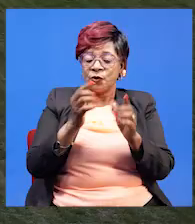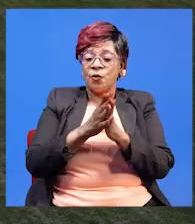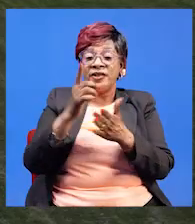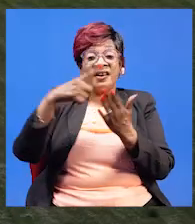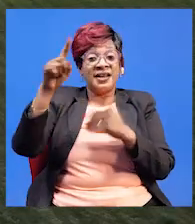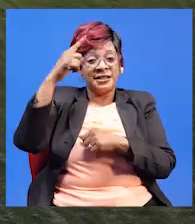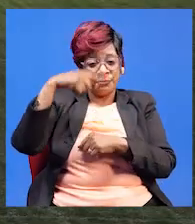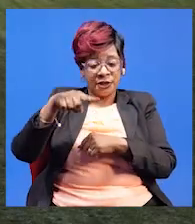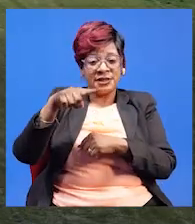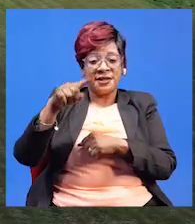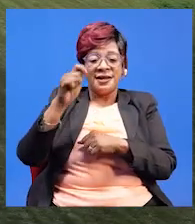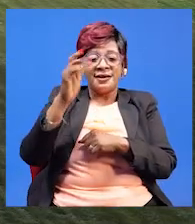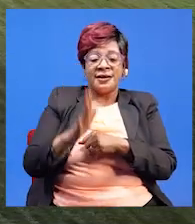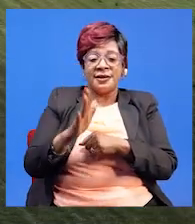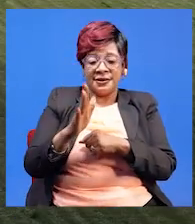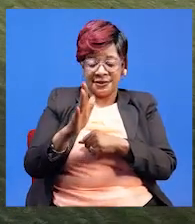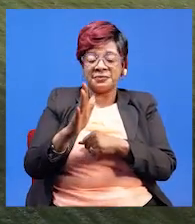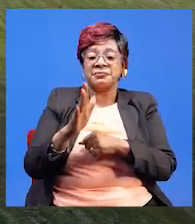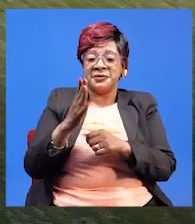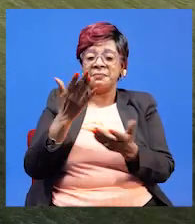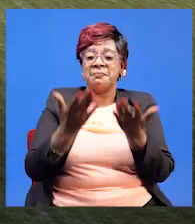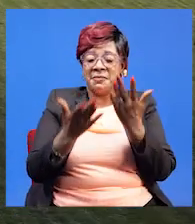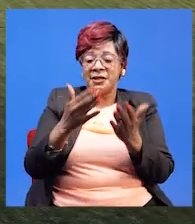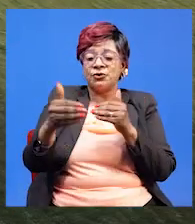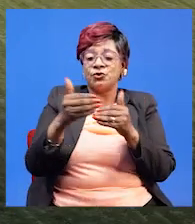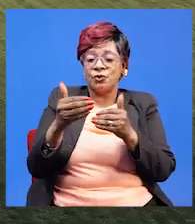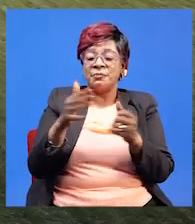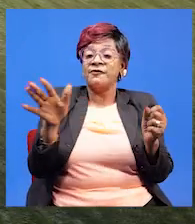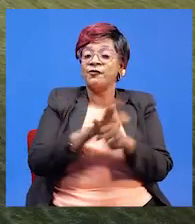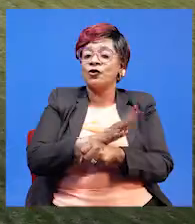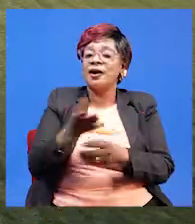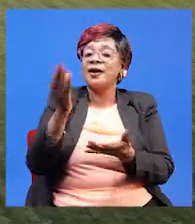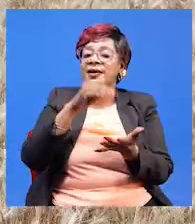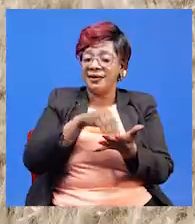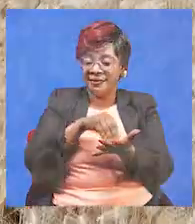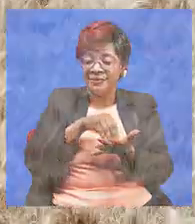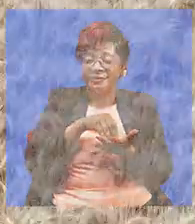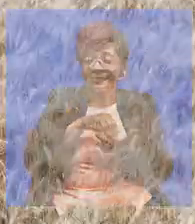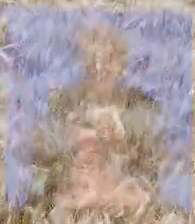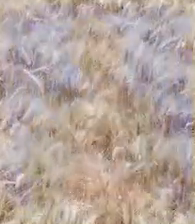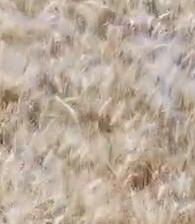right policies, Kenya's bread basket may soon be full again.